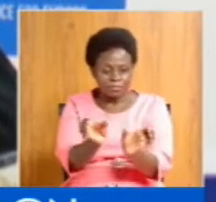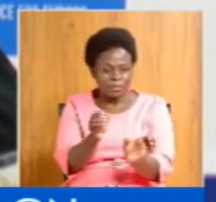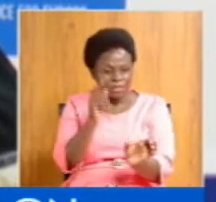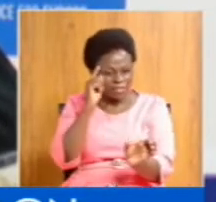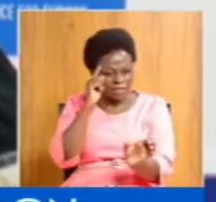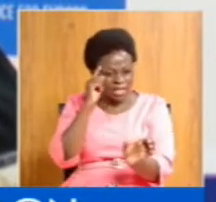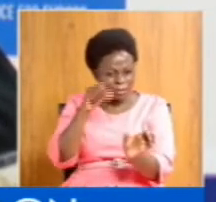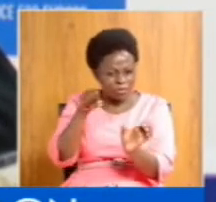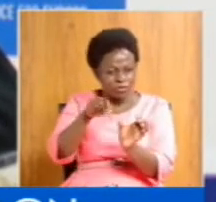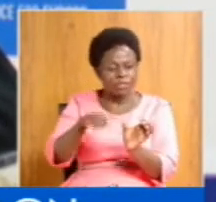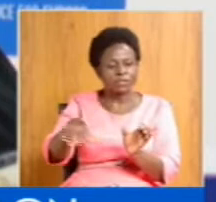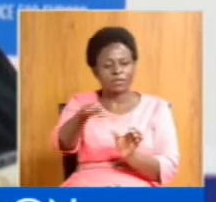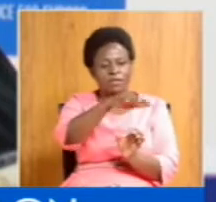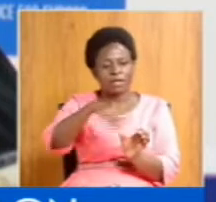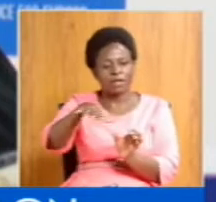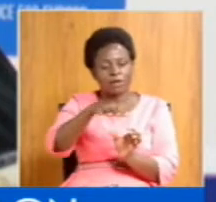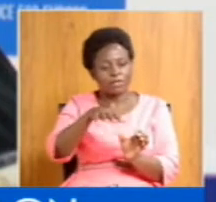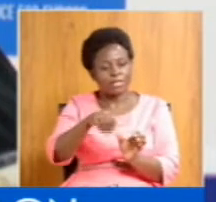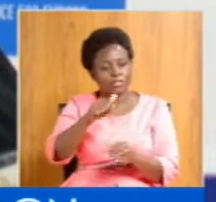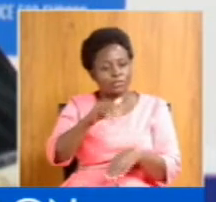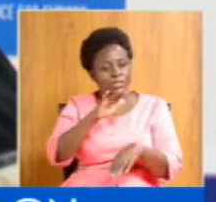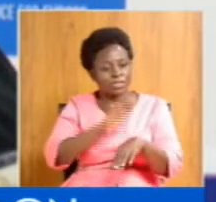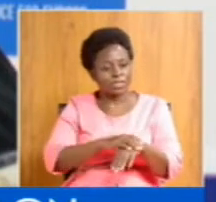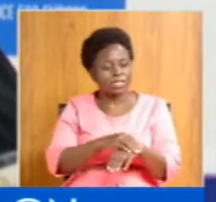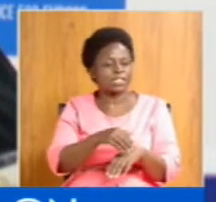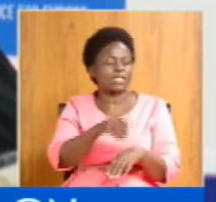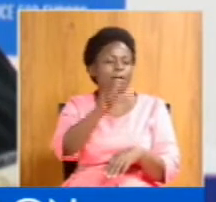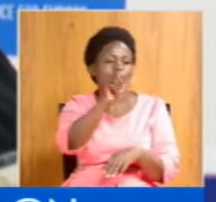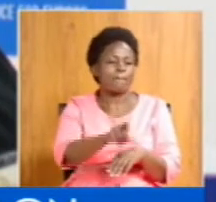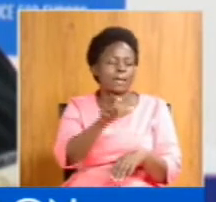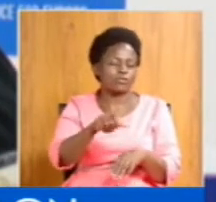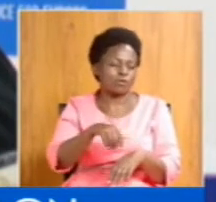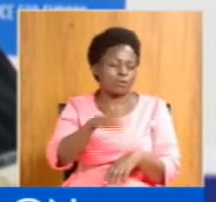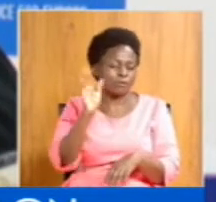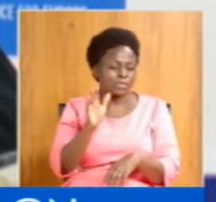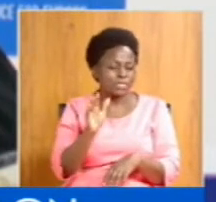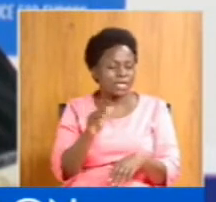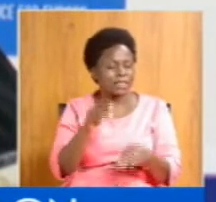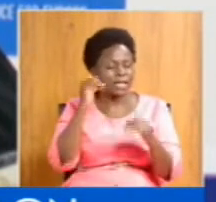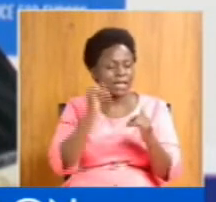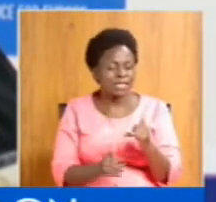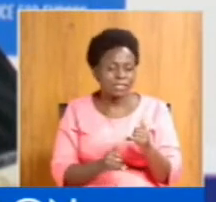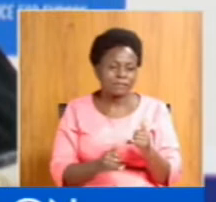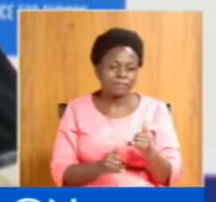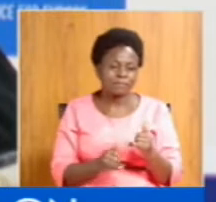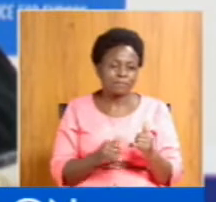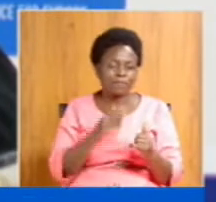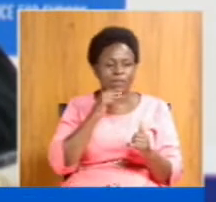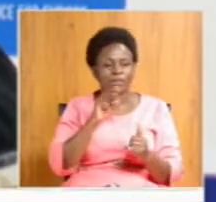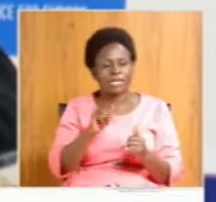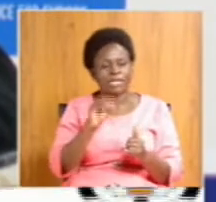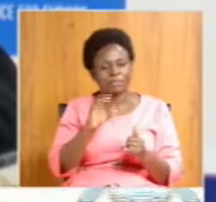about those areas which touch the common person most. And then lastly, Mr.